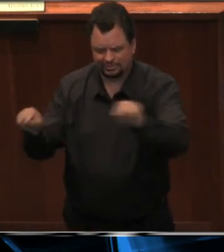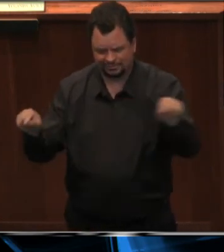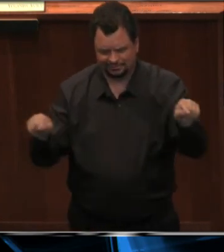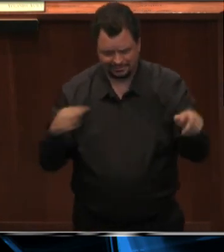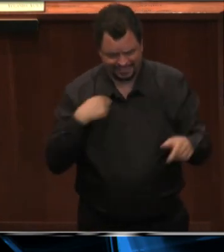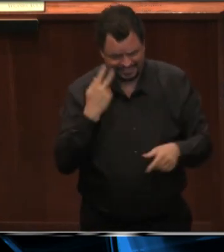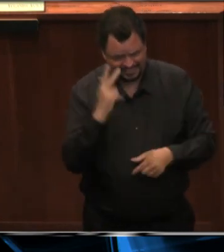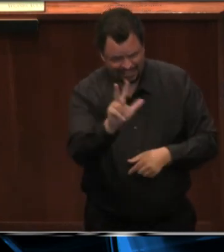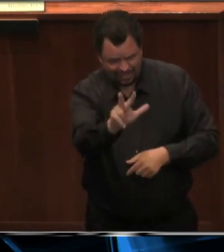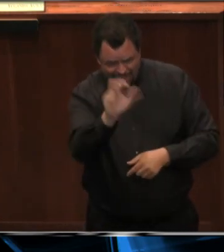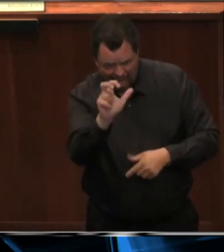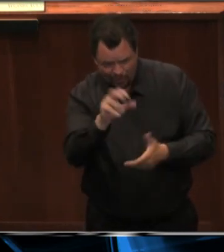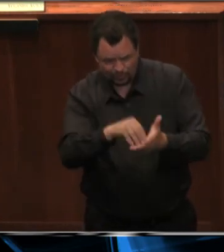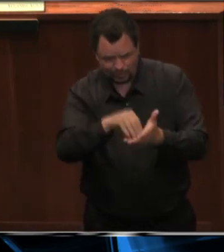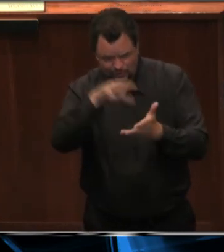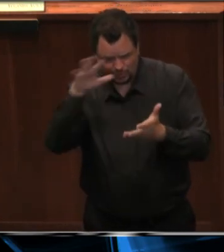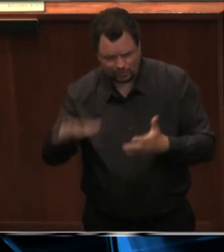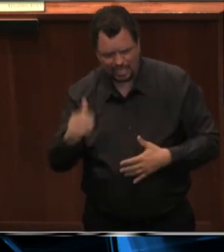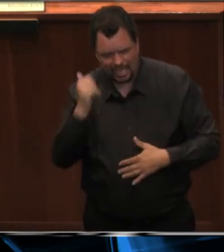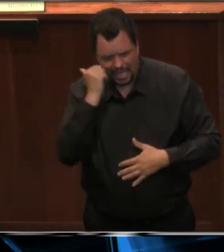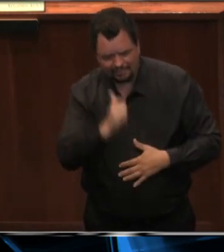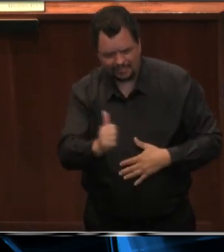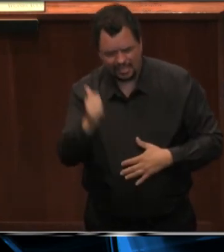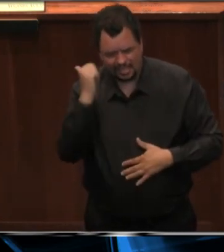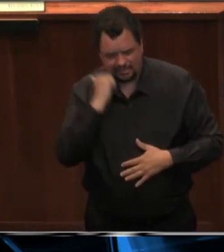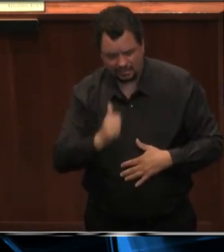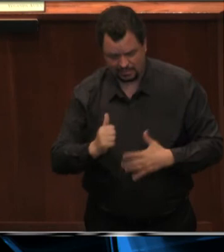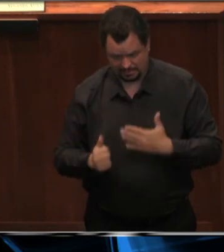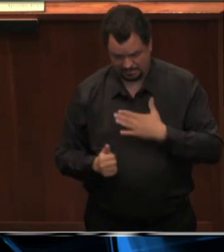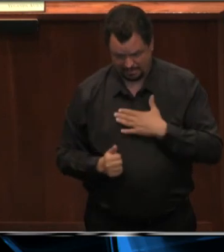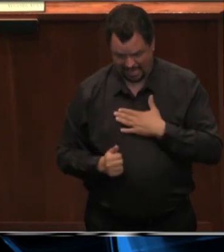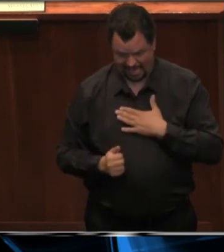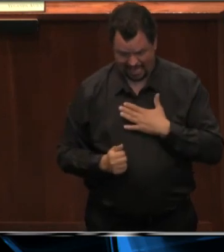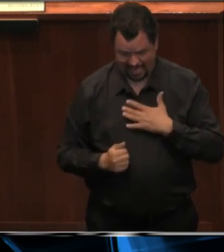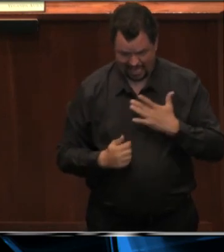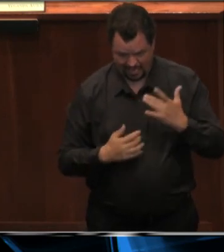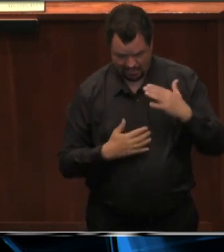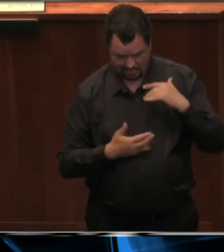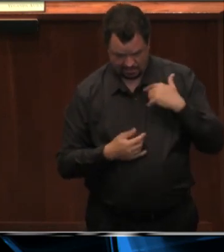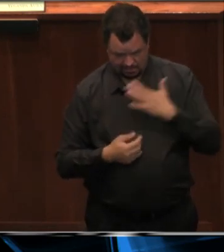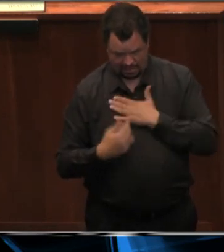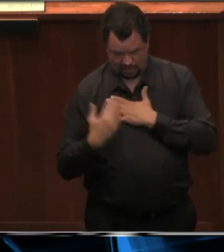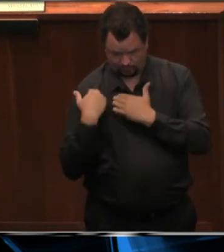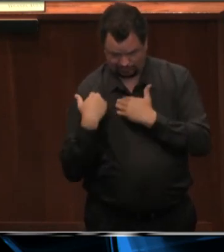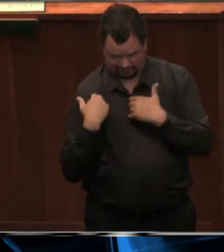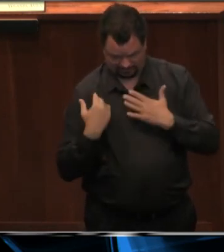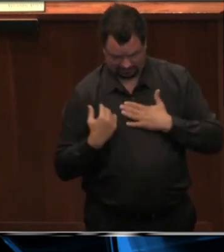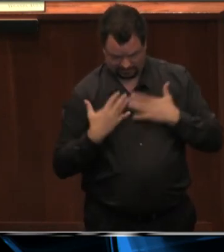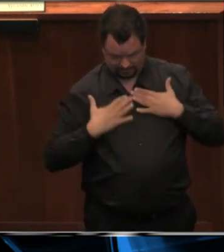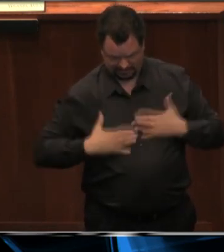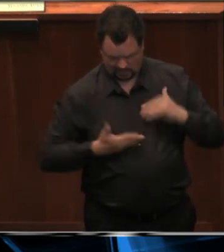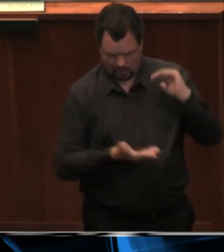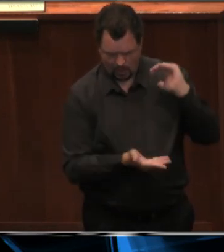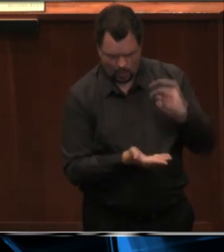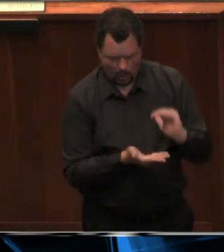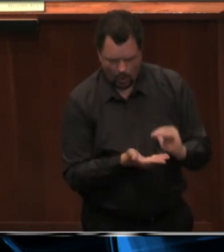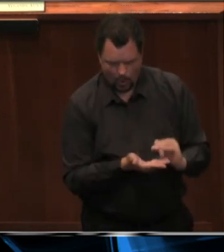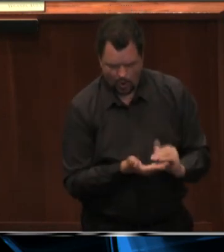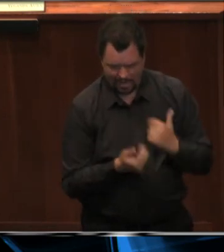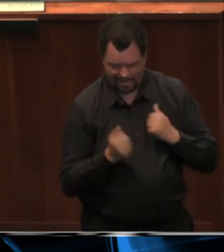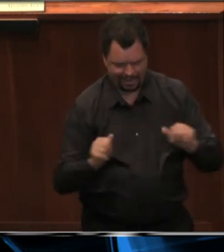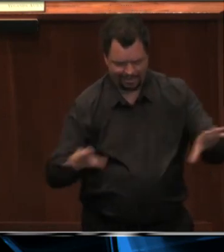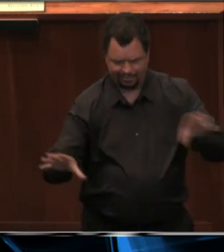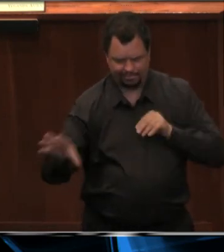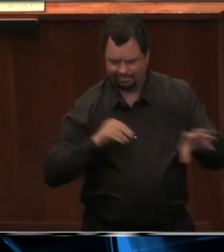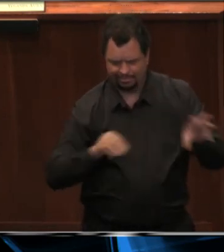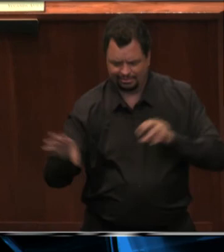day. What is my dose load of COVID? What could it be over time in this situation? I urge the El